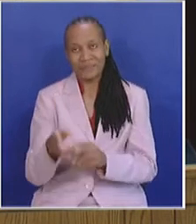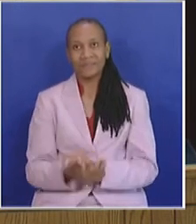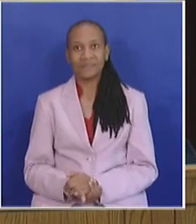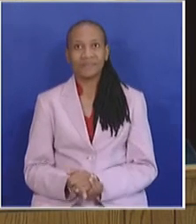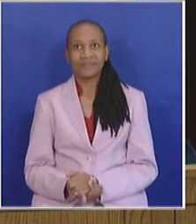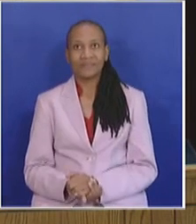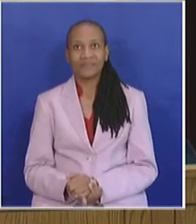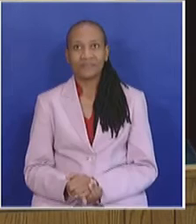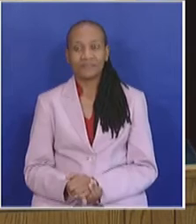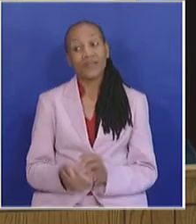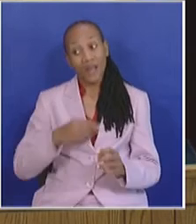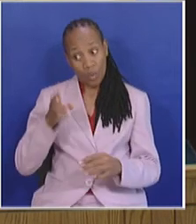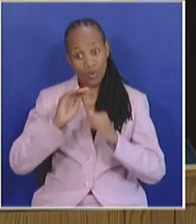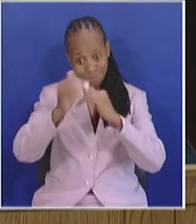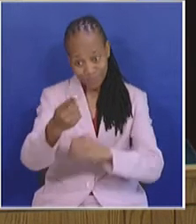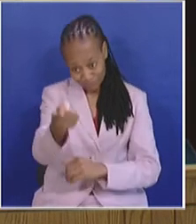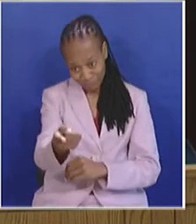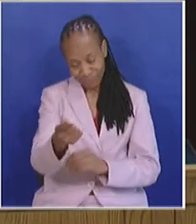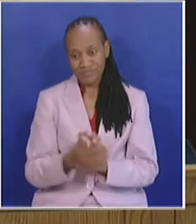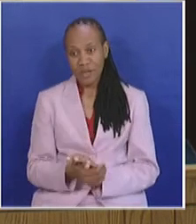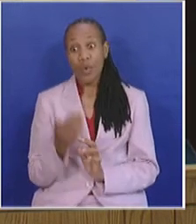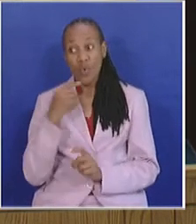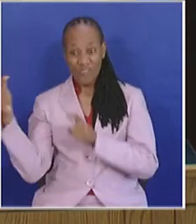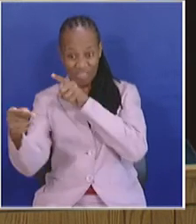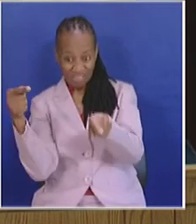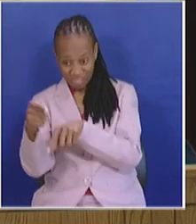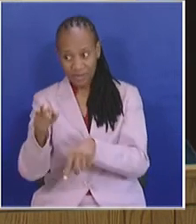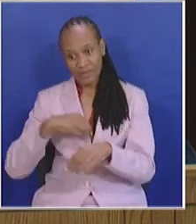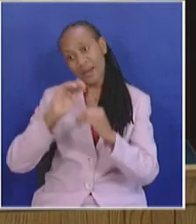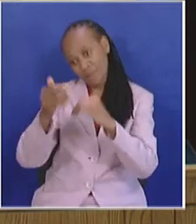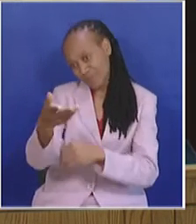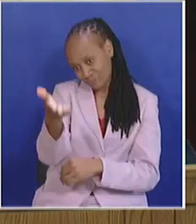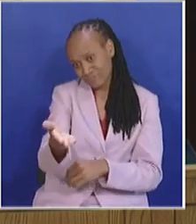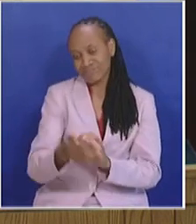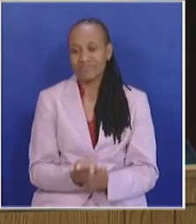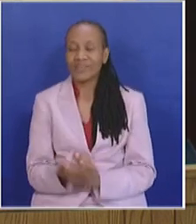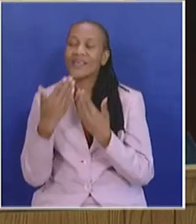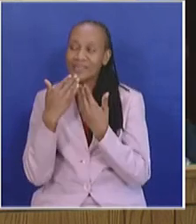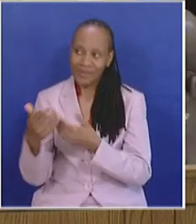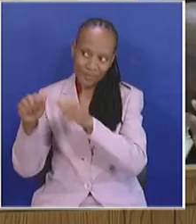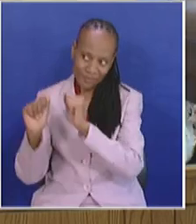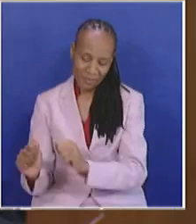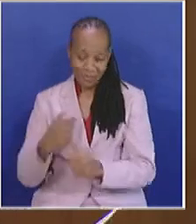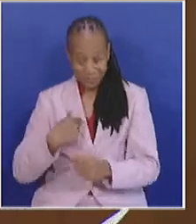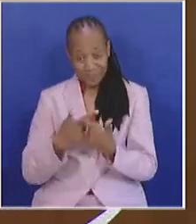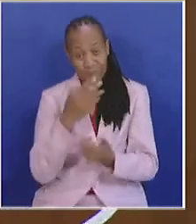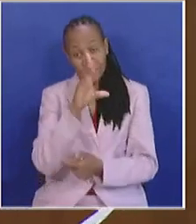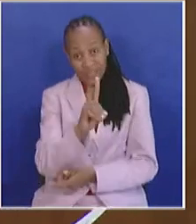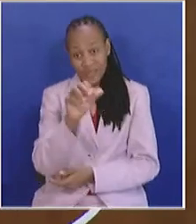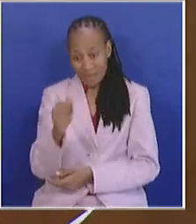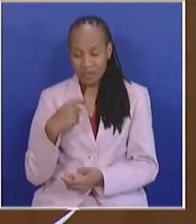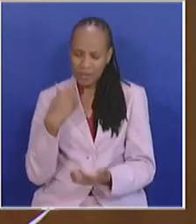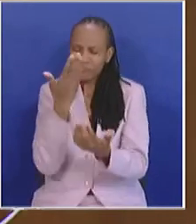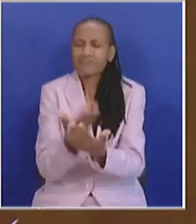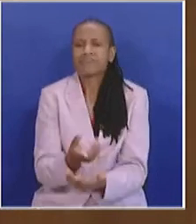You are also protected from whoever was harassing you at that time. Thank you, Chairperson. On behalf of the Democratic Alliance, I hereby move